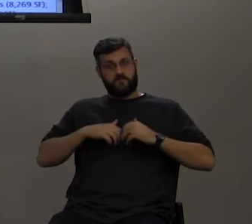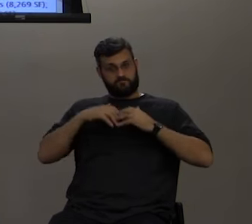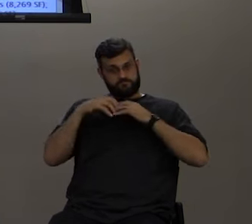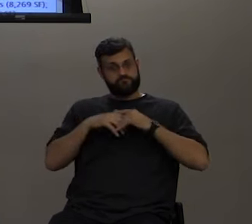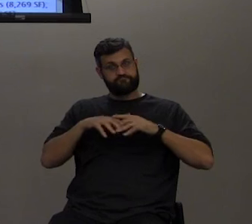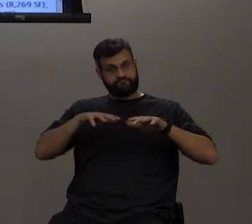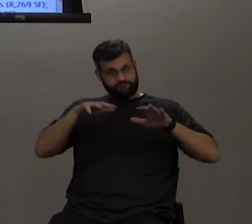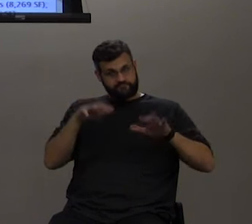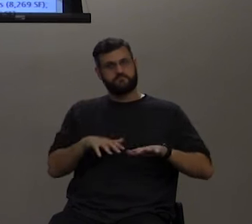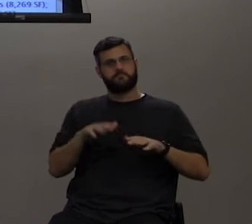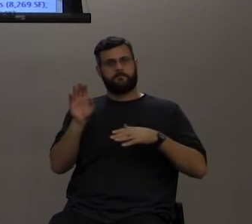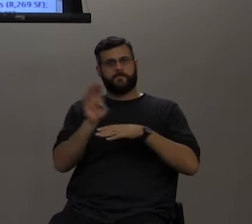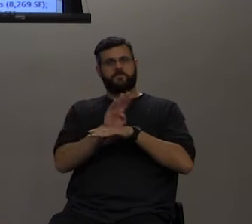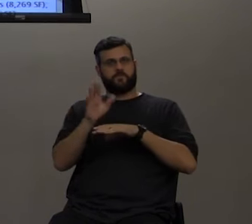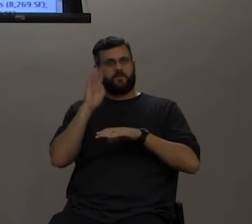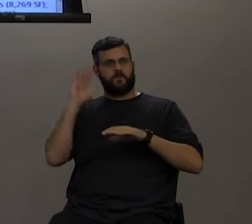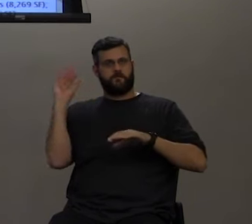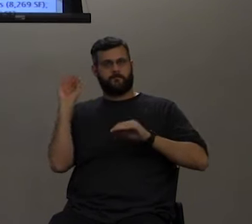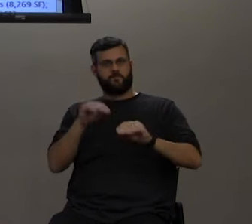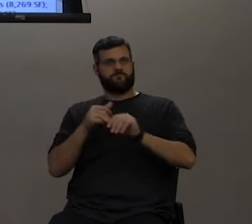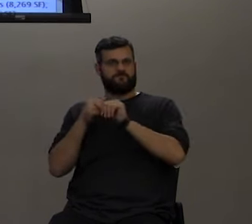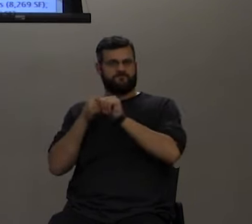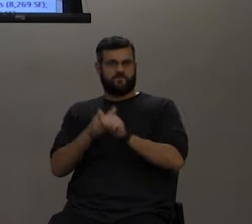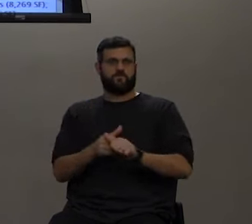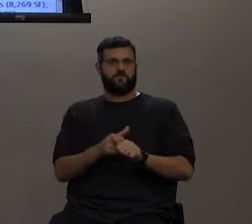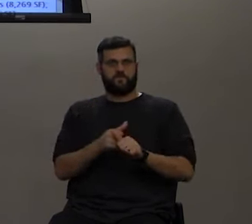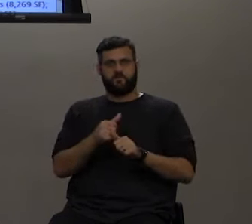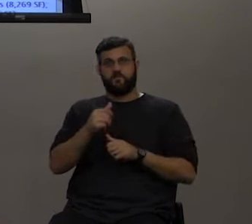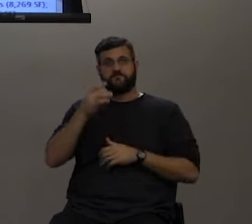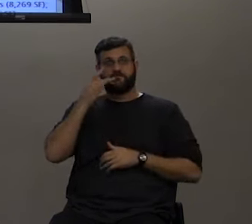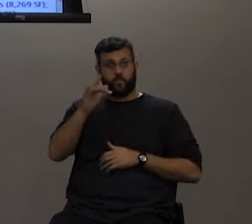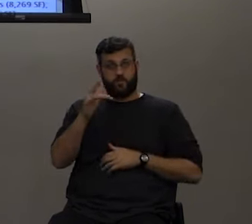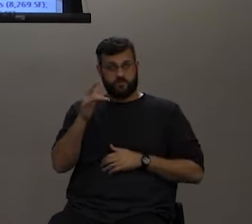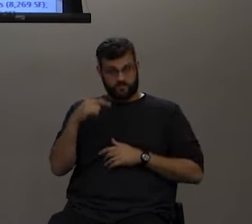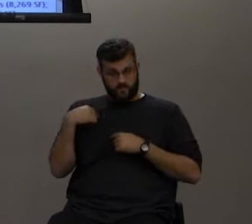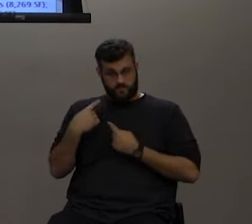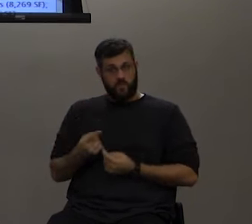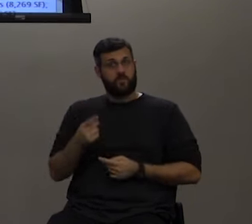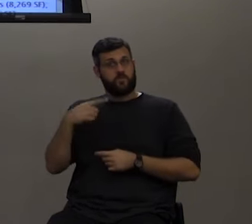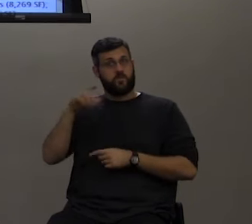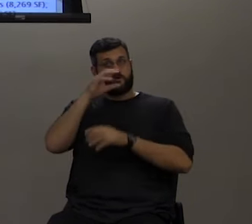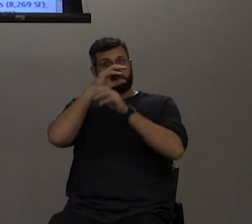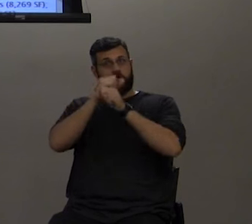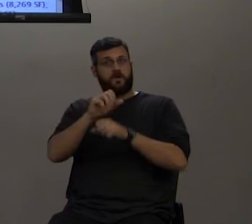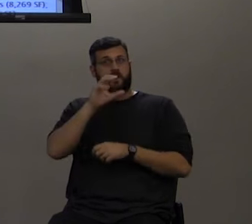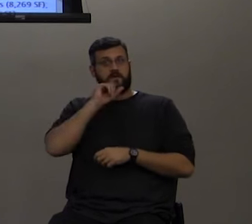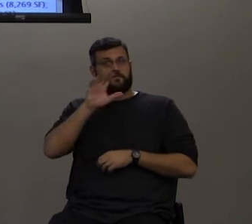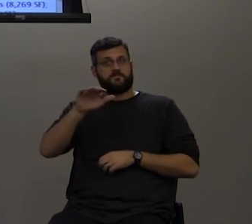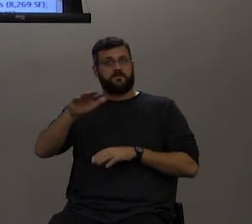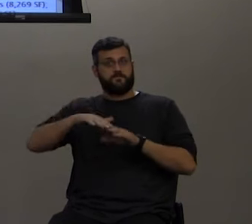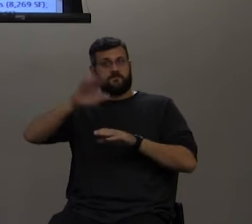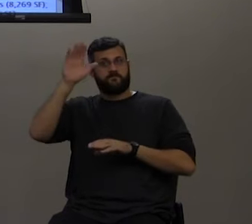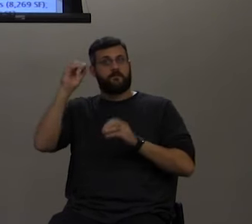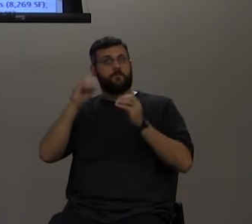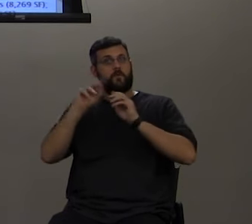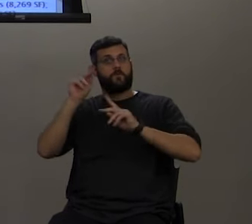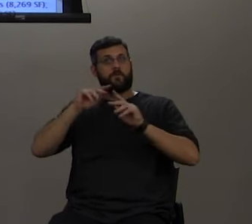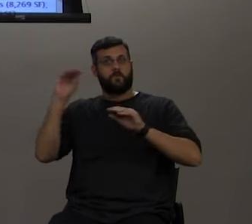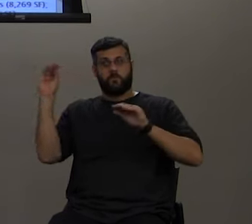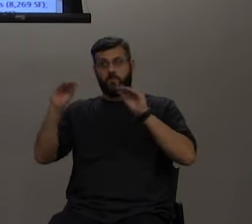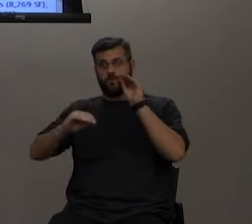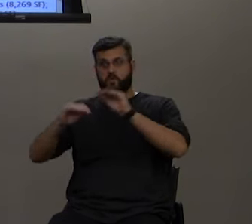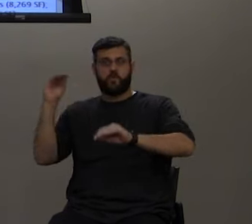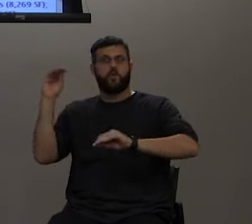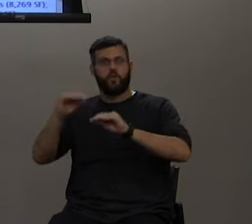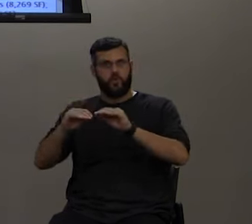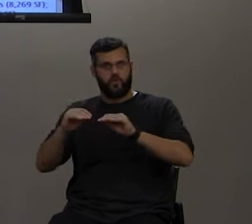been fortunate in attracting people 55 and older. As more of those folks come in, there will be additional retail